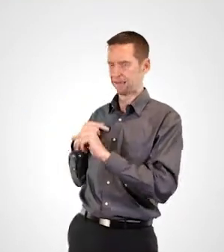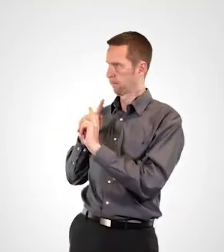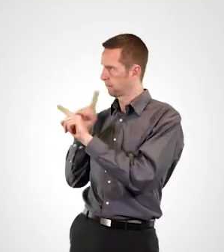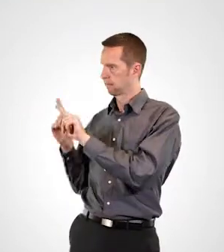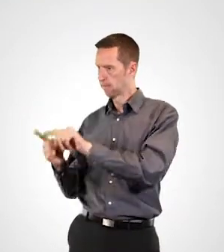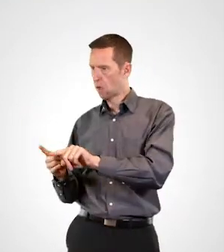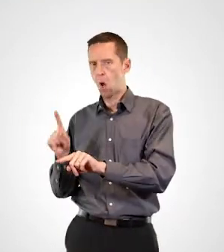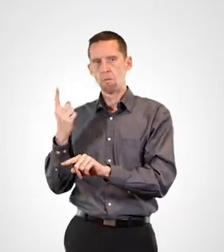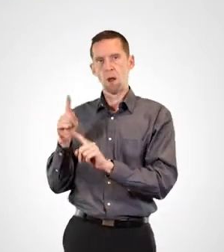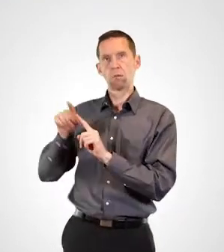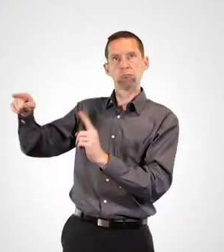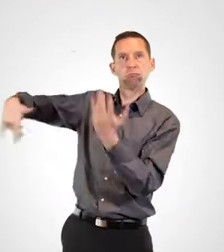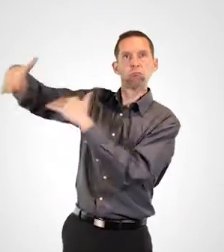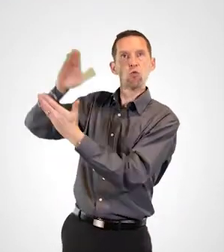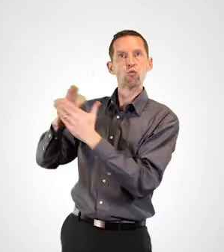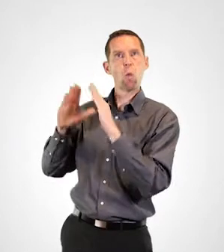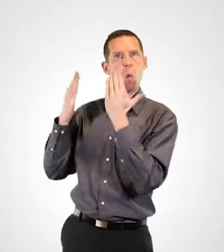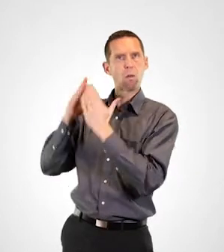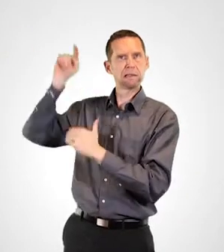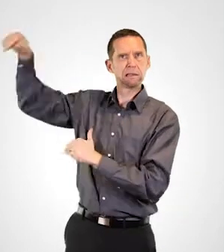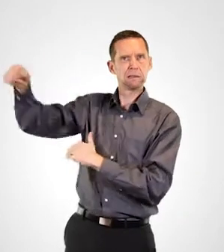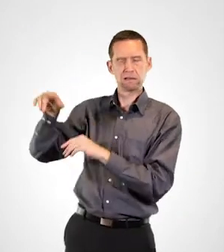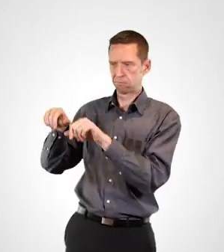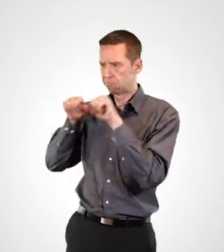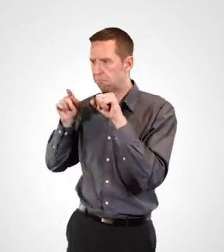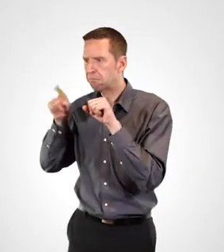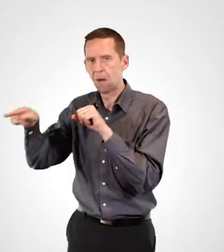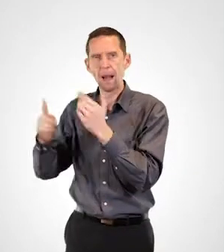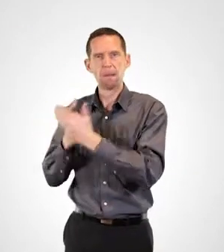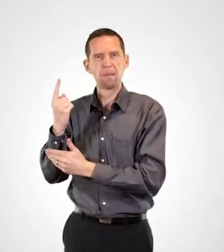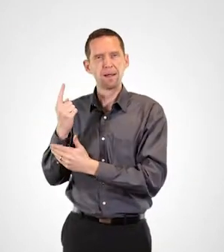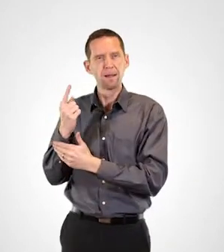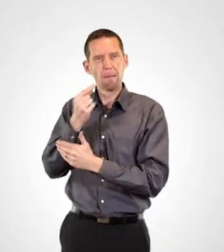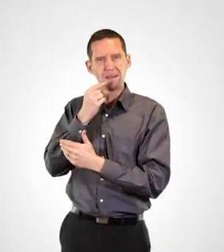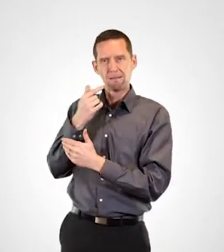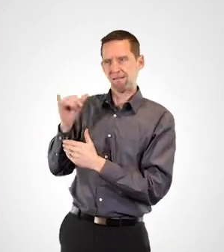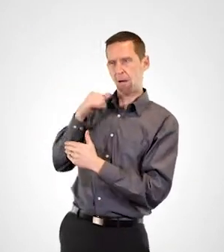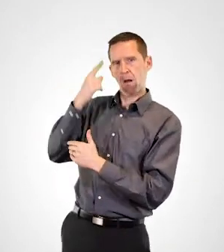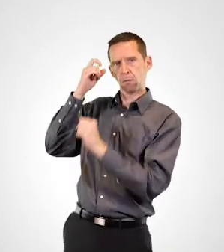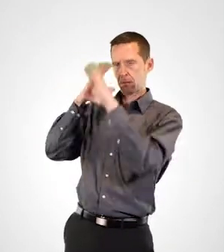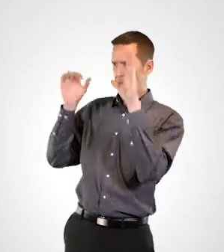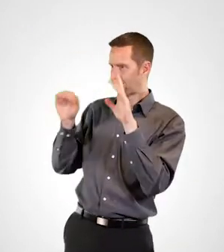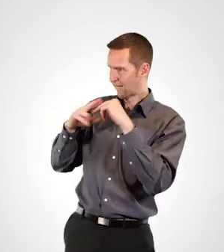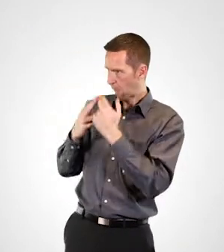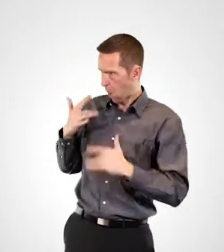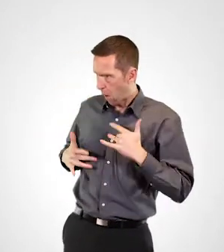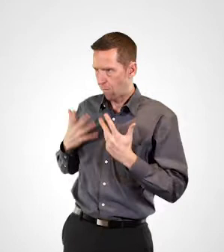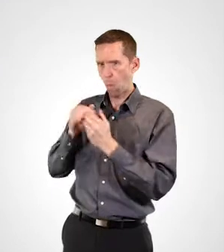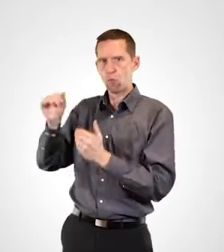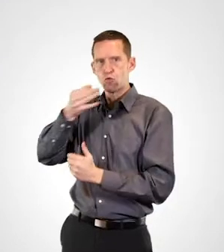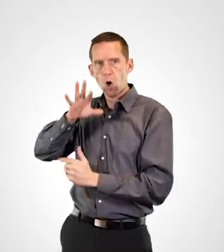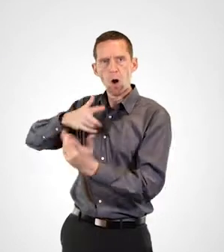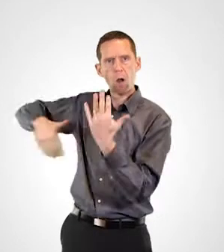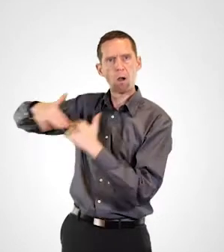what's happening out there in the rest of the day in the real world? So it's kind of a bit of a window onto the family's life with their